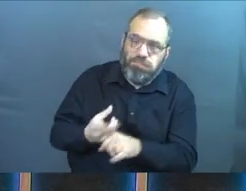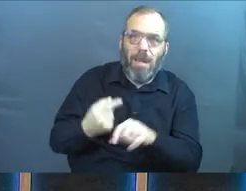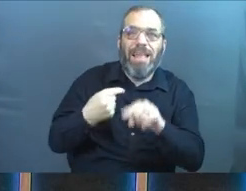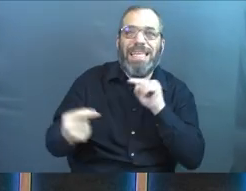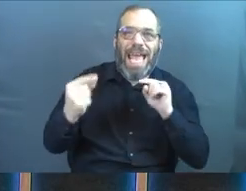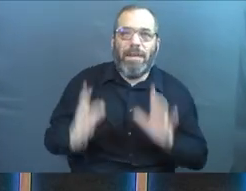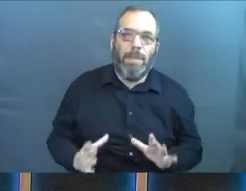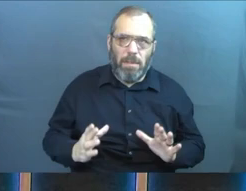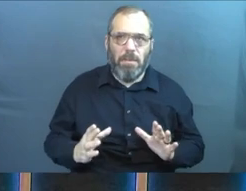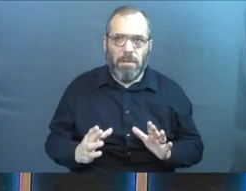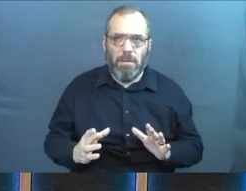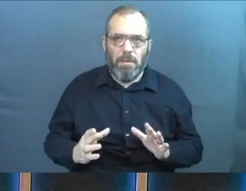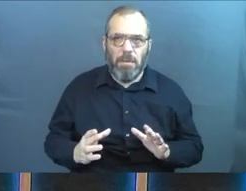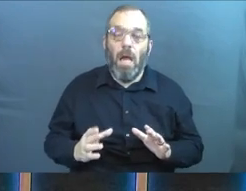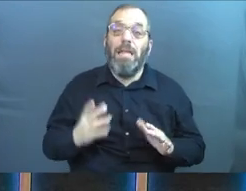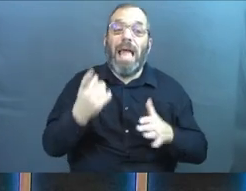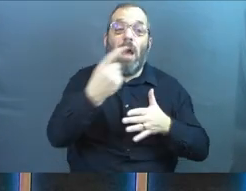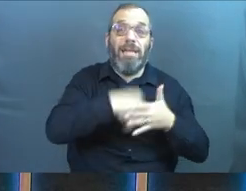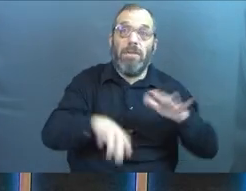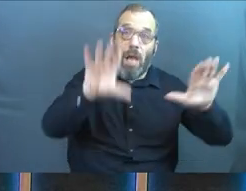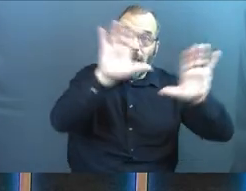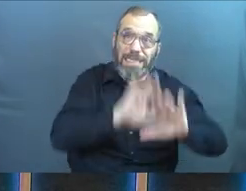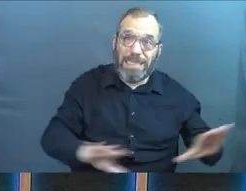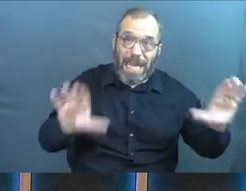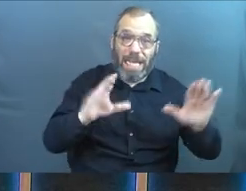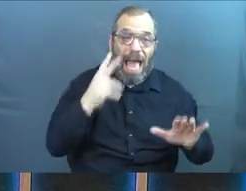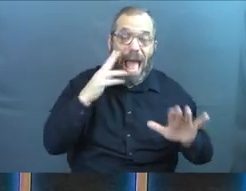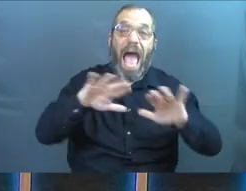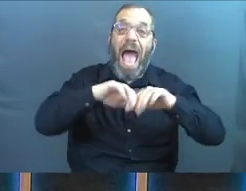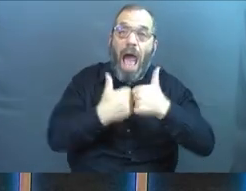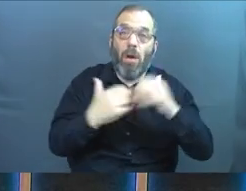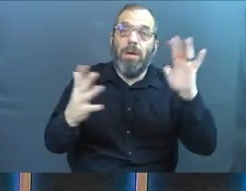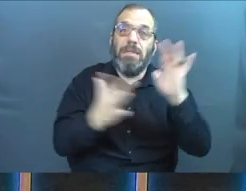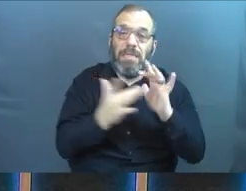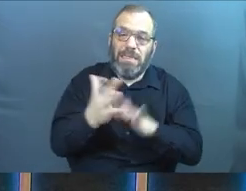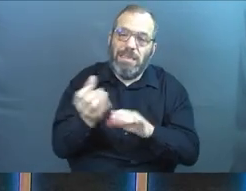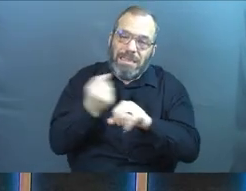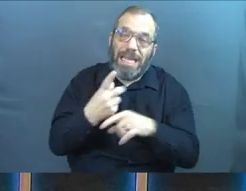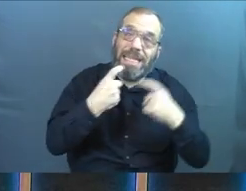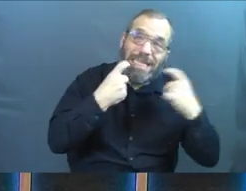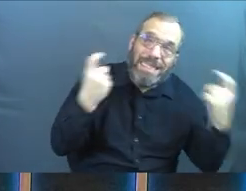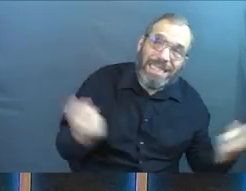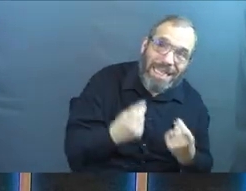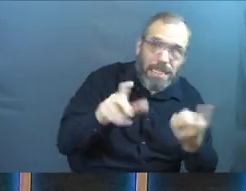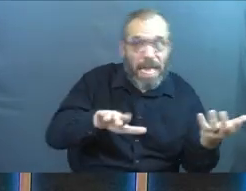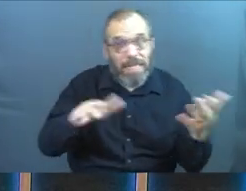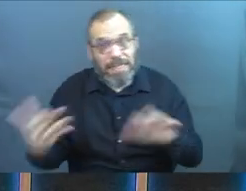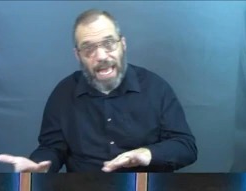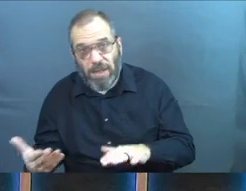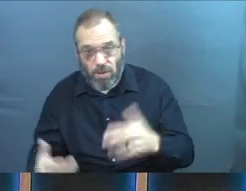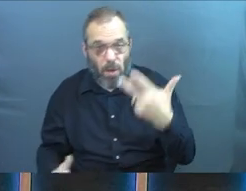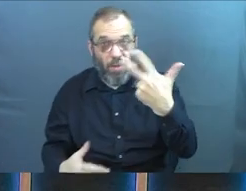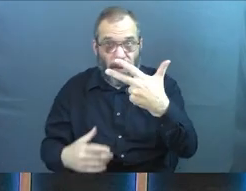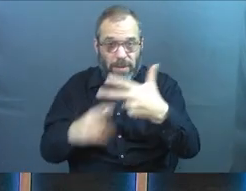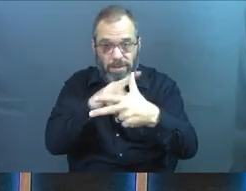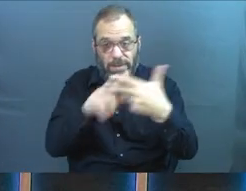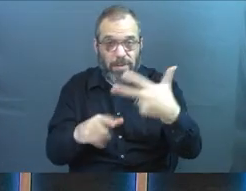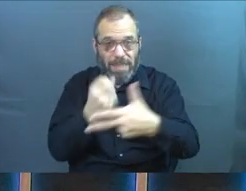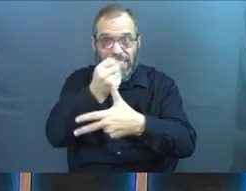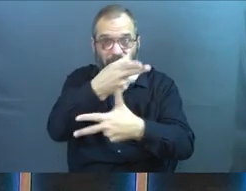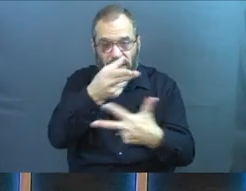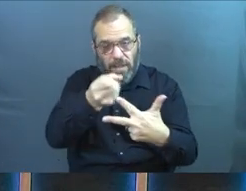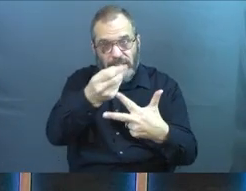enemy. Next week on Easter, we're going to look at the way that Jesus defeated sin and death. So three things get